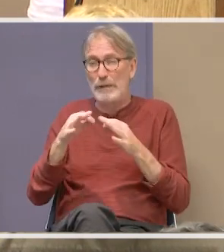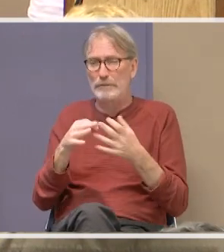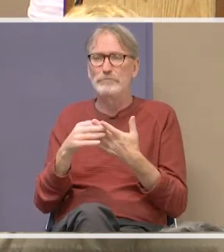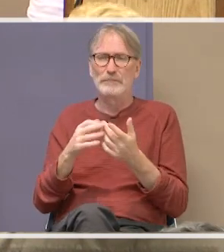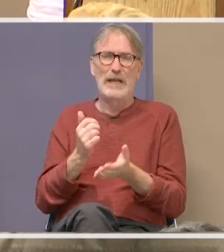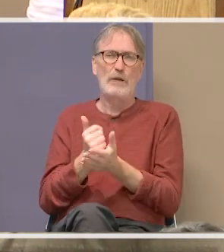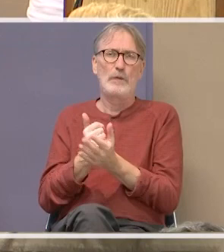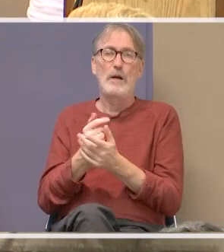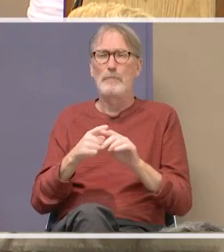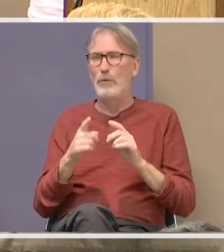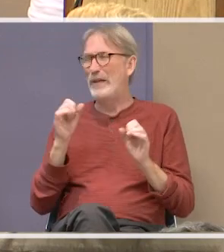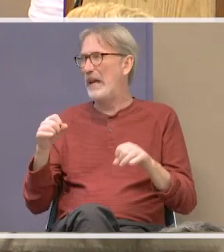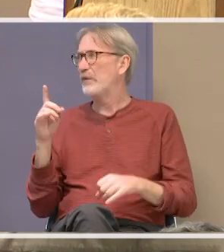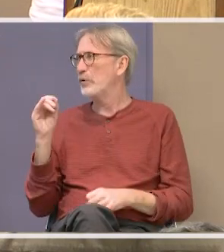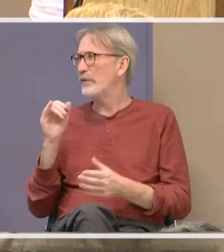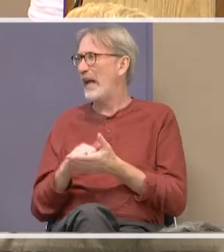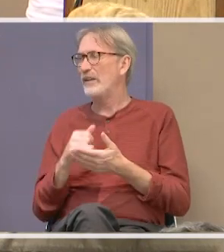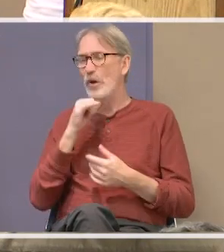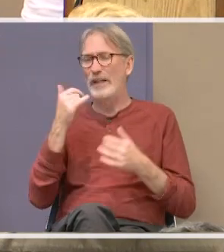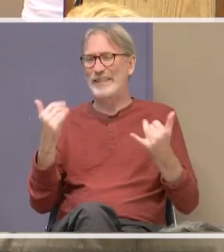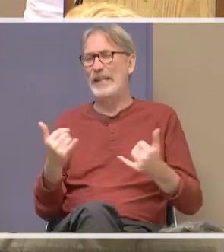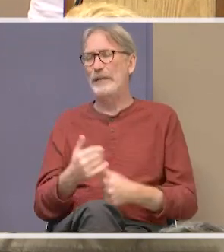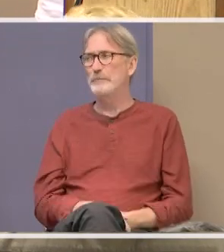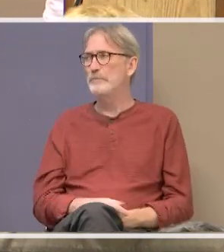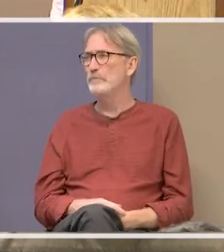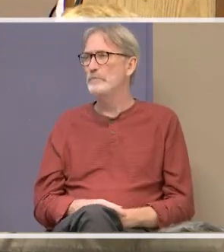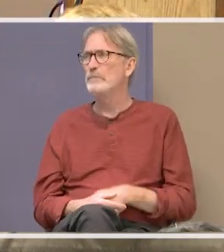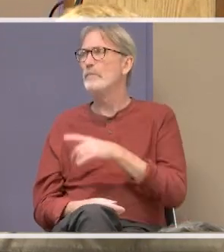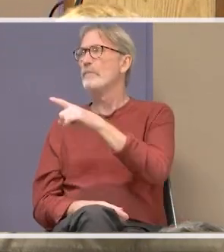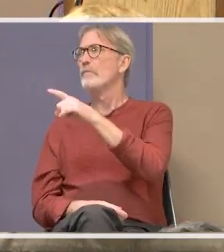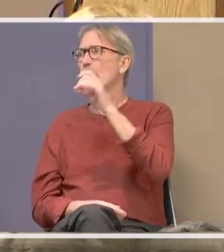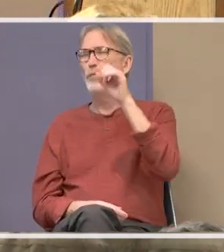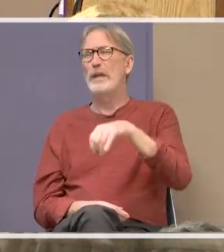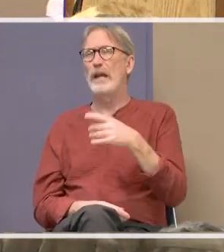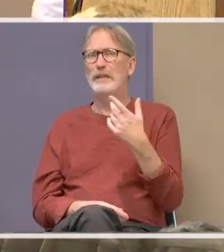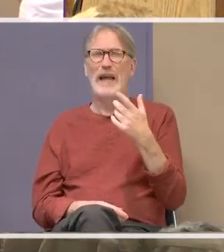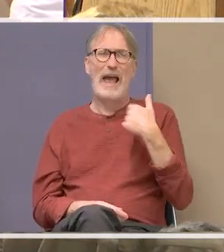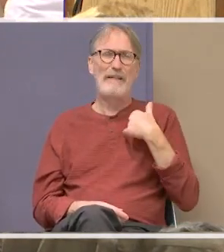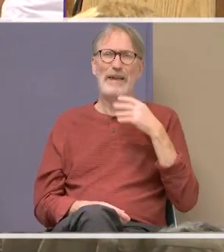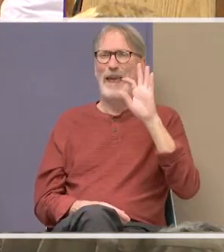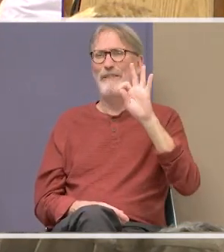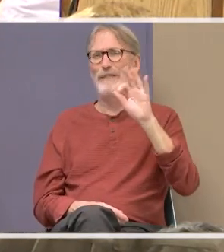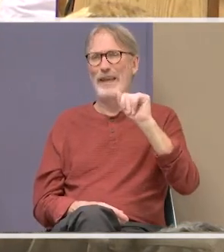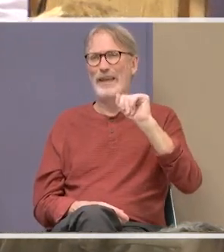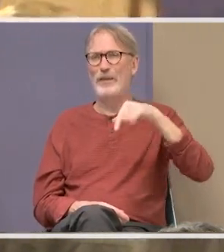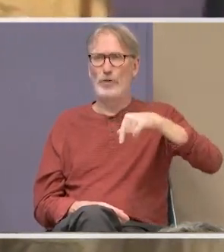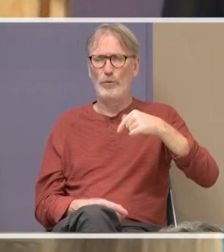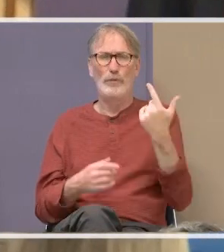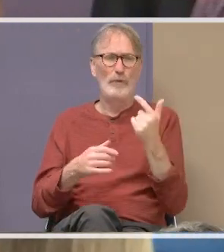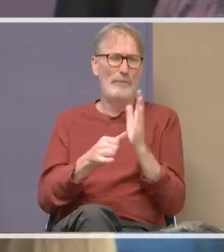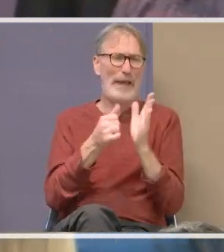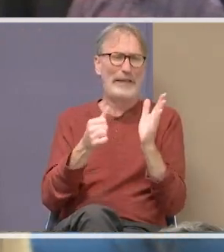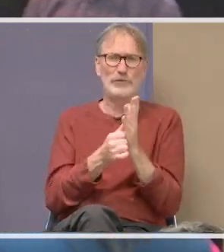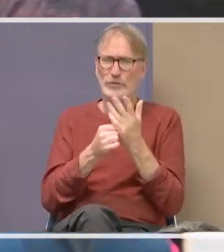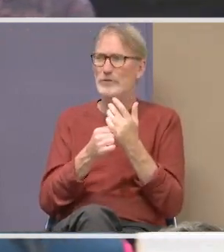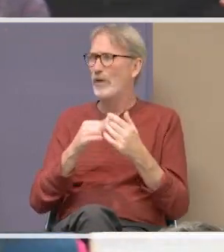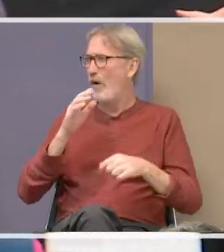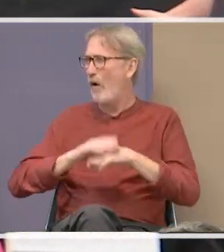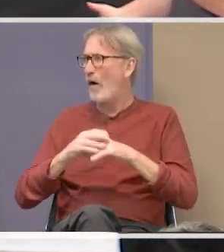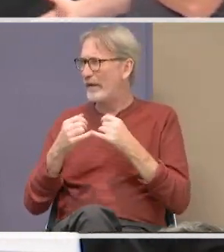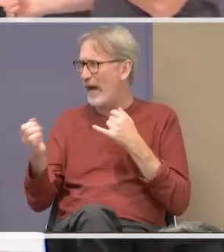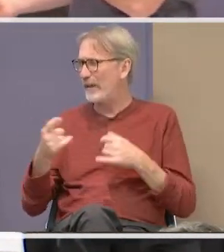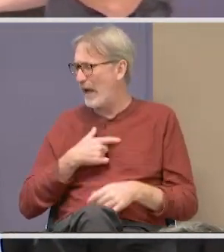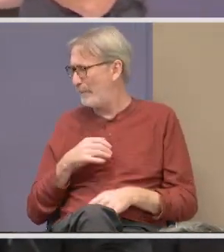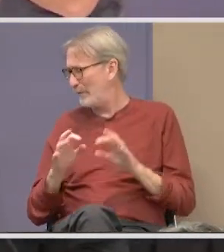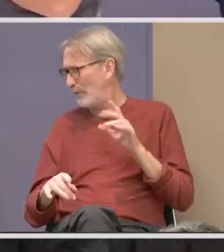But we can do that, not here. We can also work on like an FAQ page to post on Engage. I've been